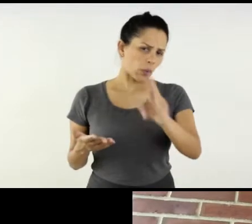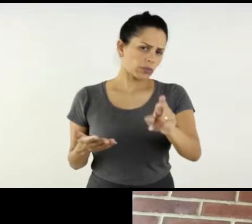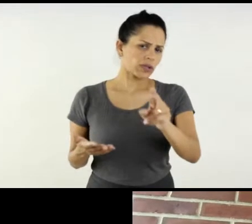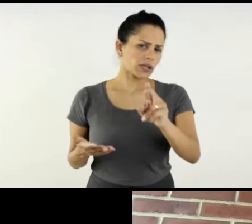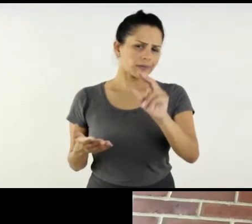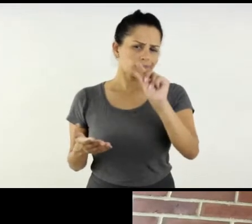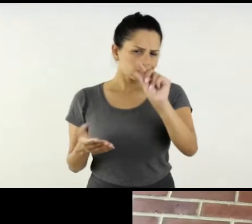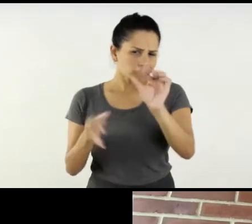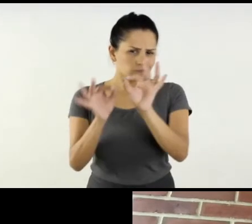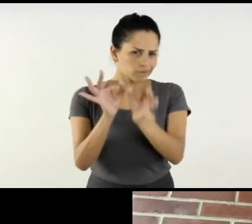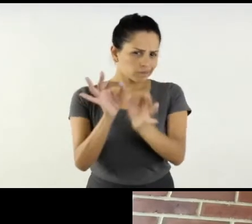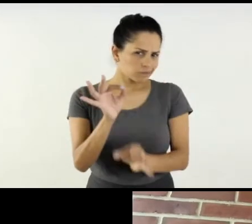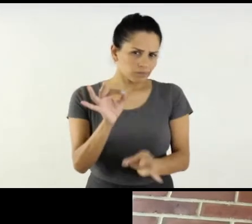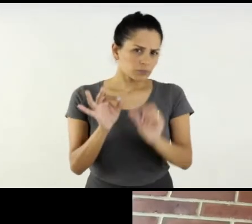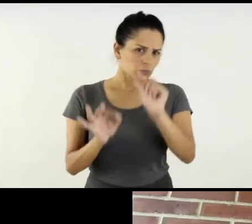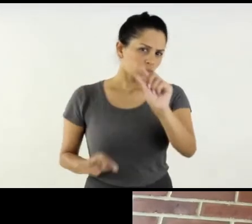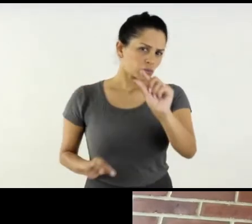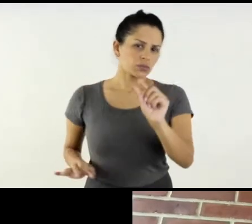that